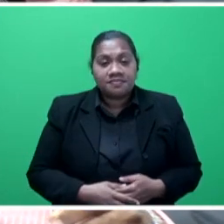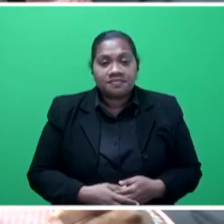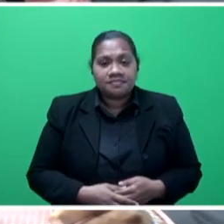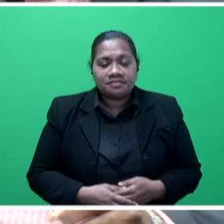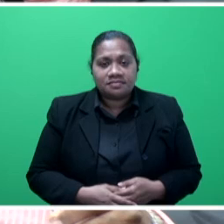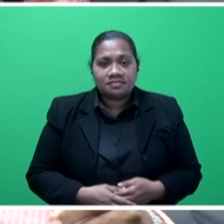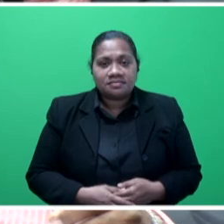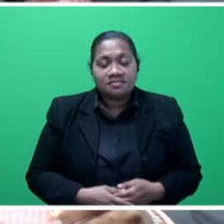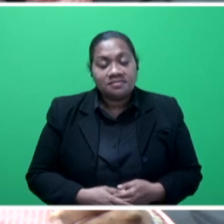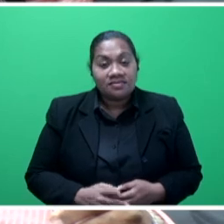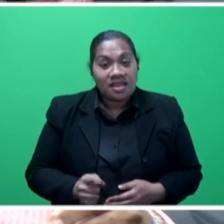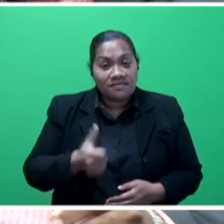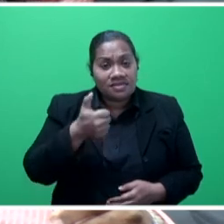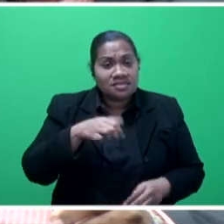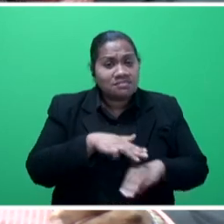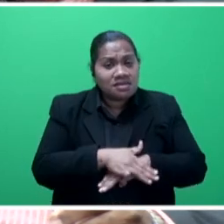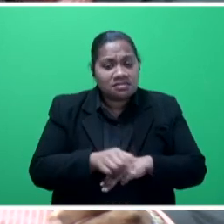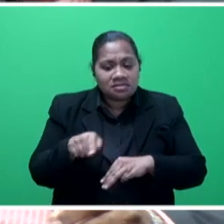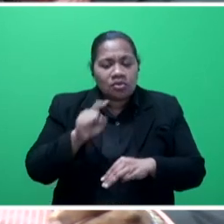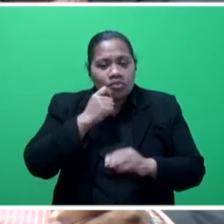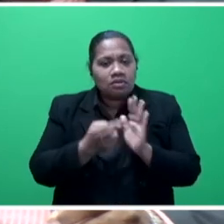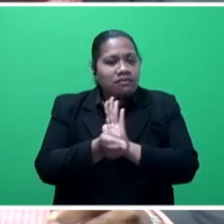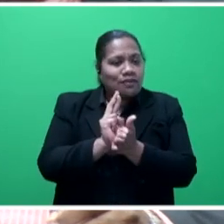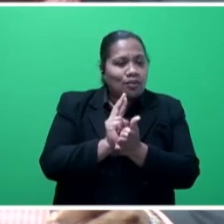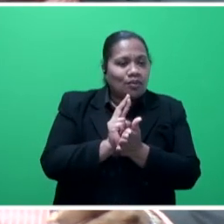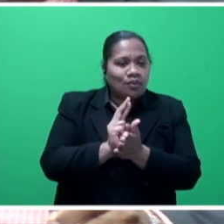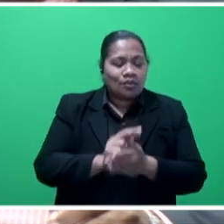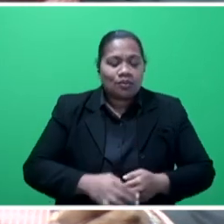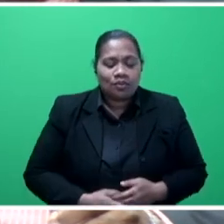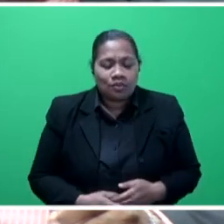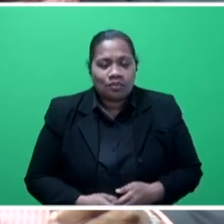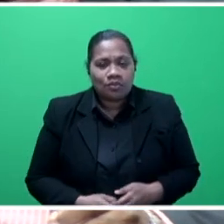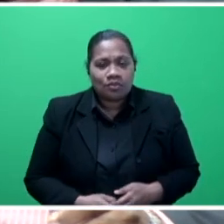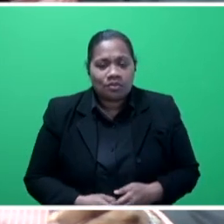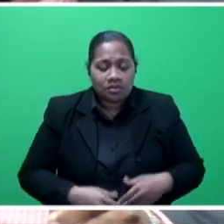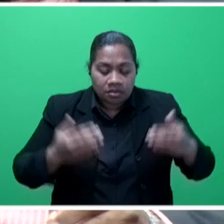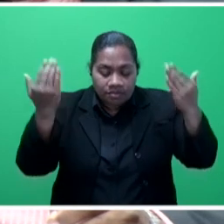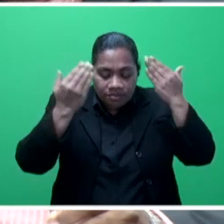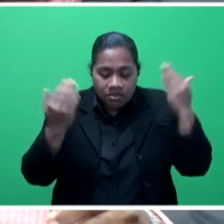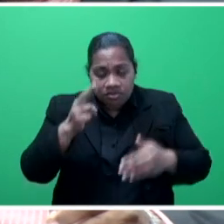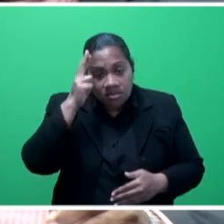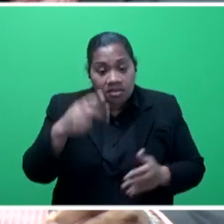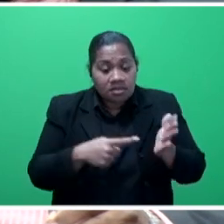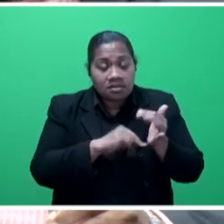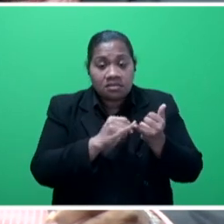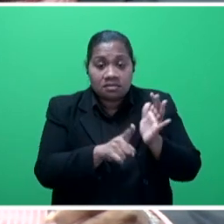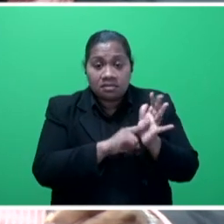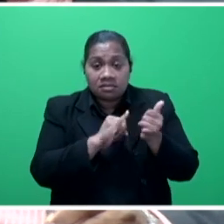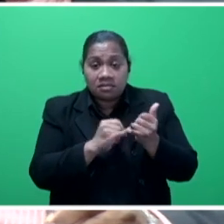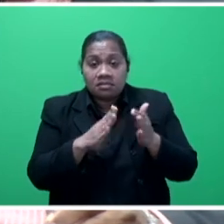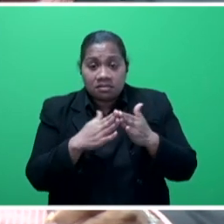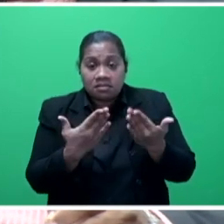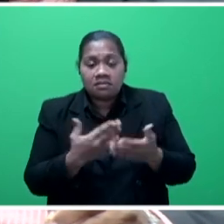of course, after 6 months, this will be reviewed. Mr. Speaker, sir, TSLS has become the